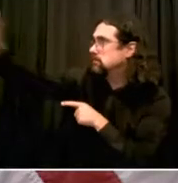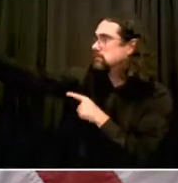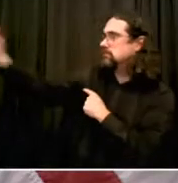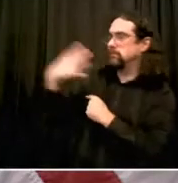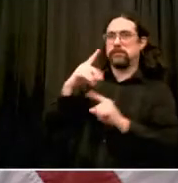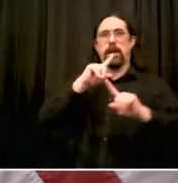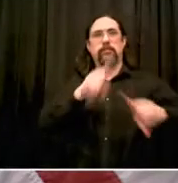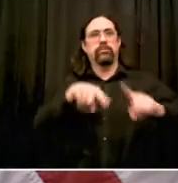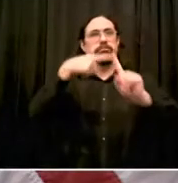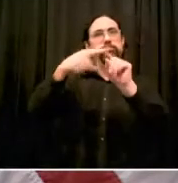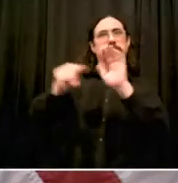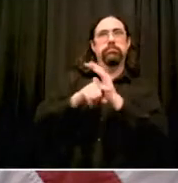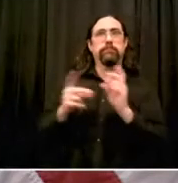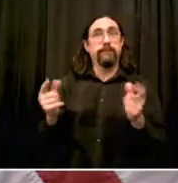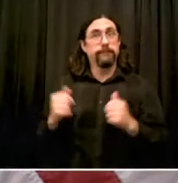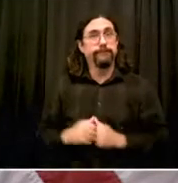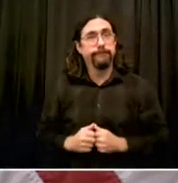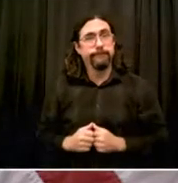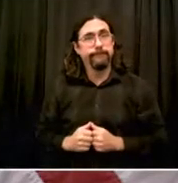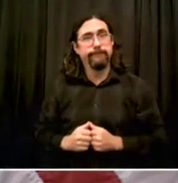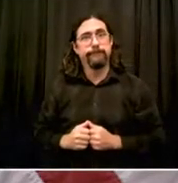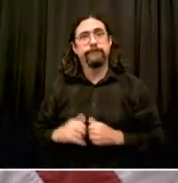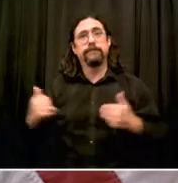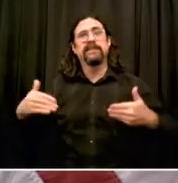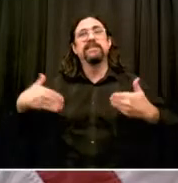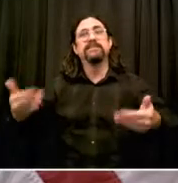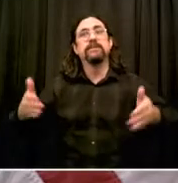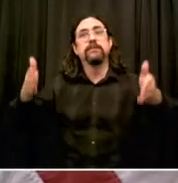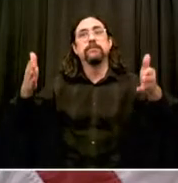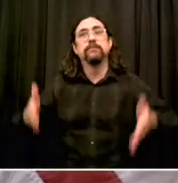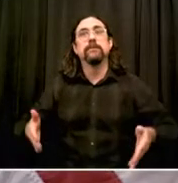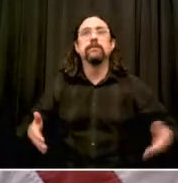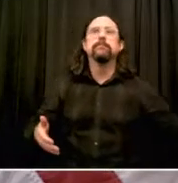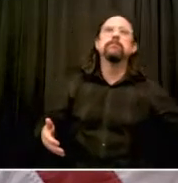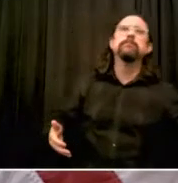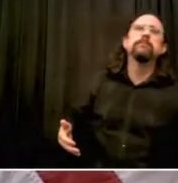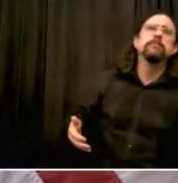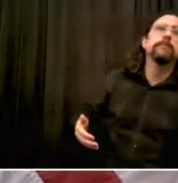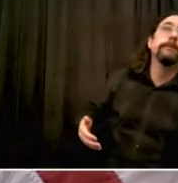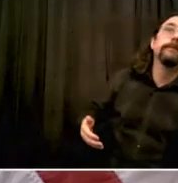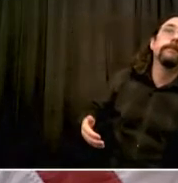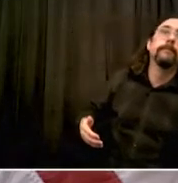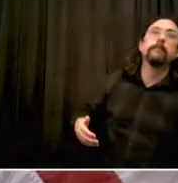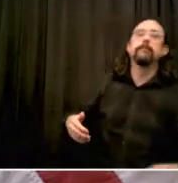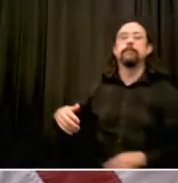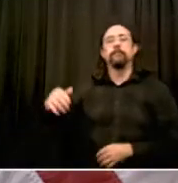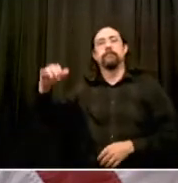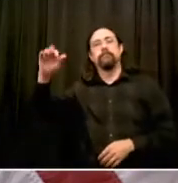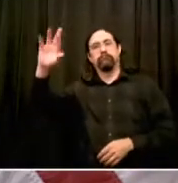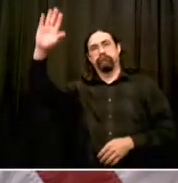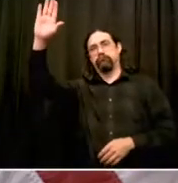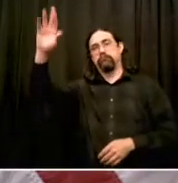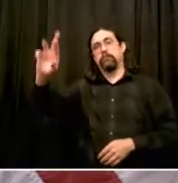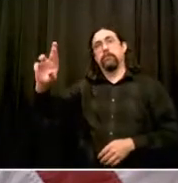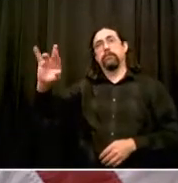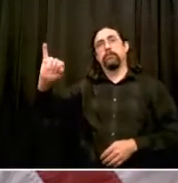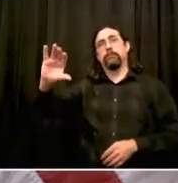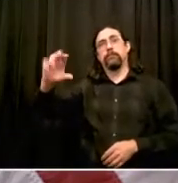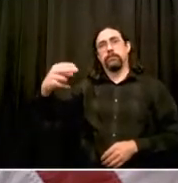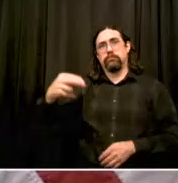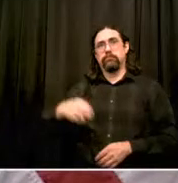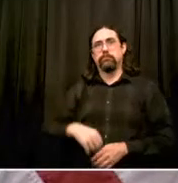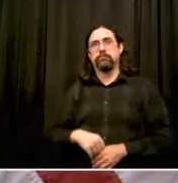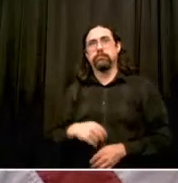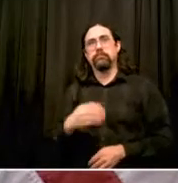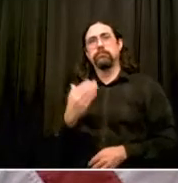Mr. Mayor, good morning. Hey, Rich, how you doing? I'm okay. Listen, Governor Cuomo yesterday criticized the slow